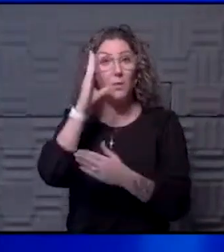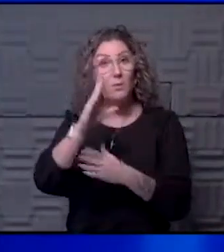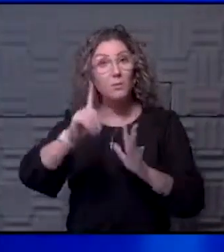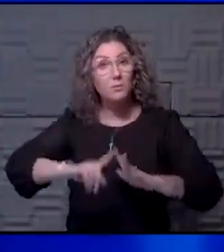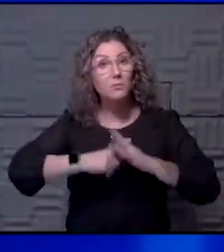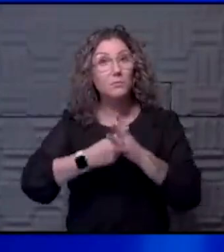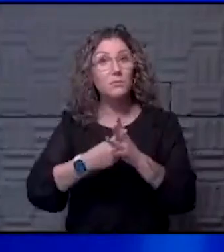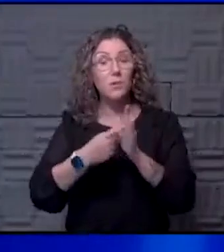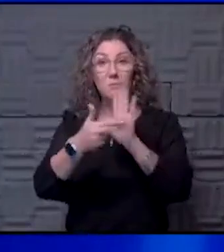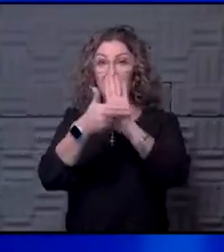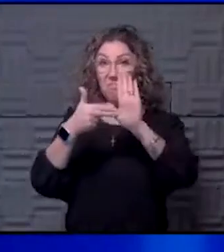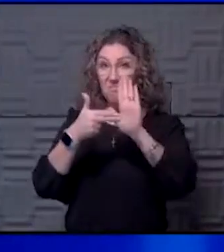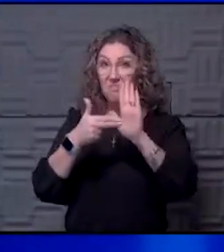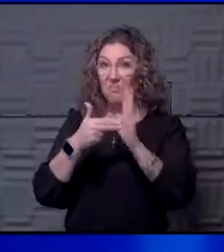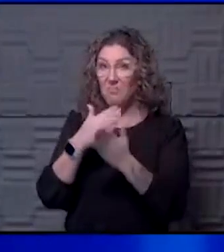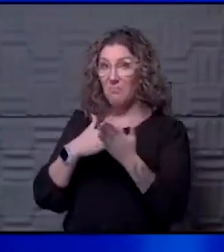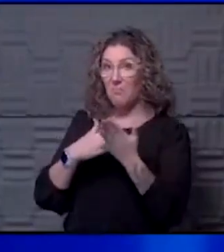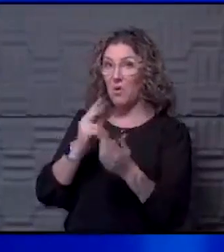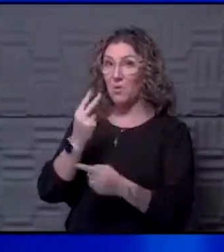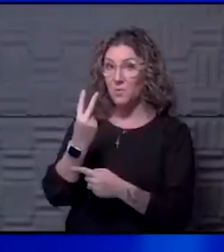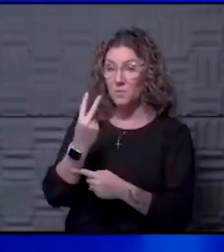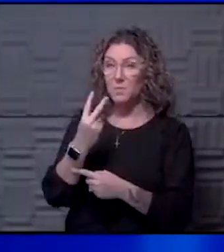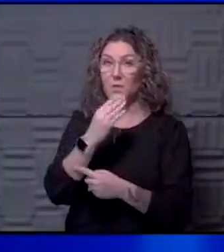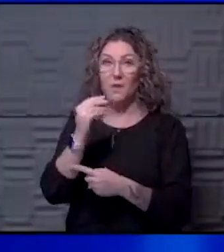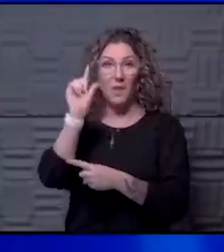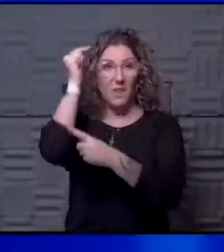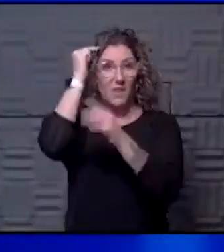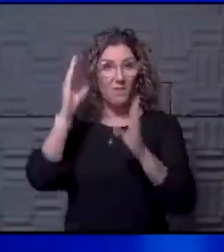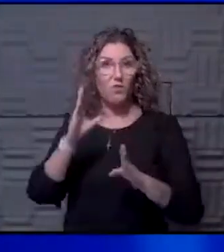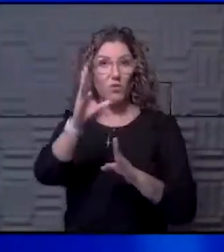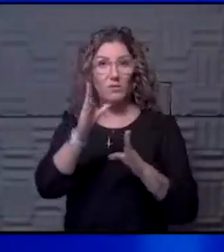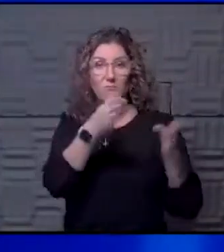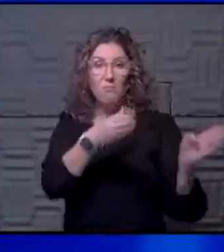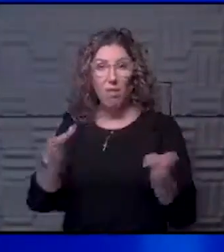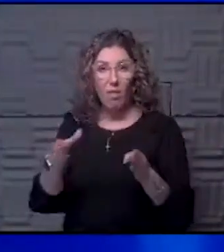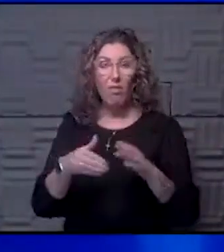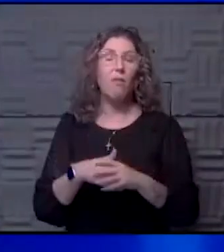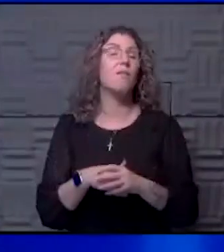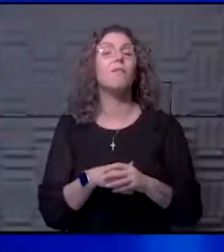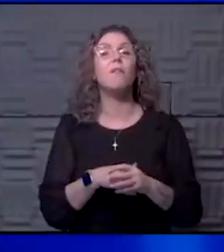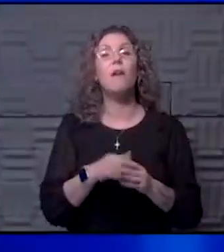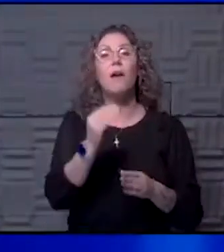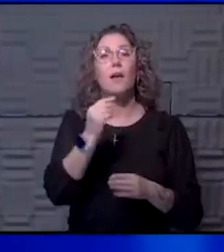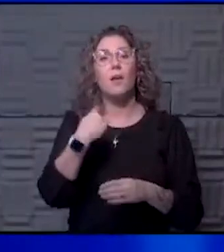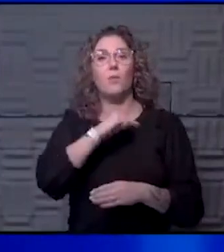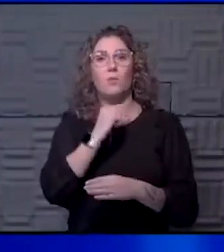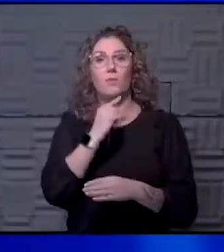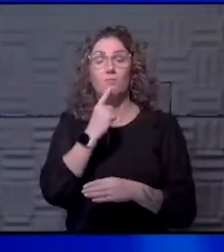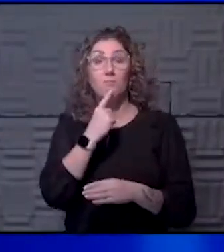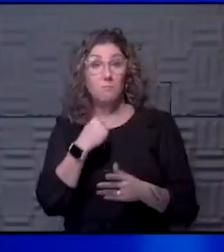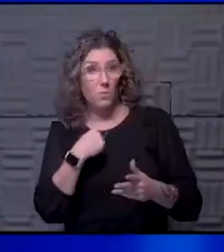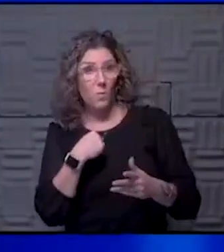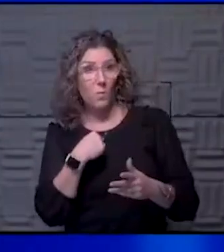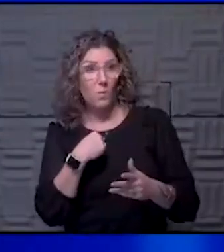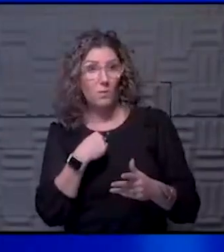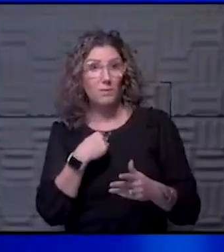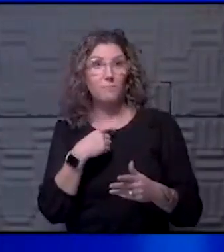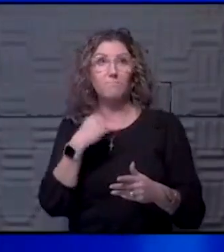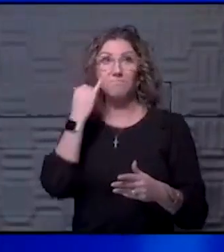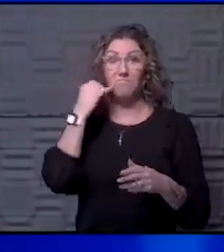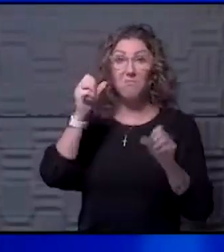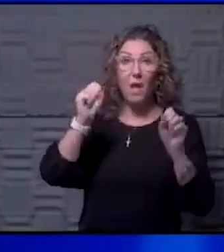as phase 2 in the governor's plan. And we have been told that it is possible, if not